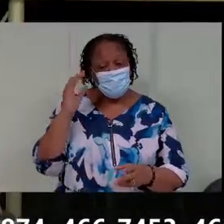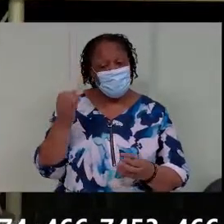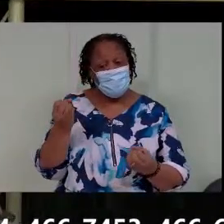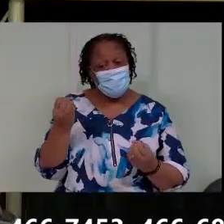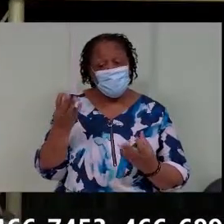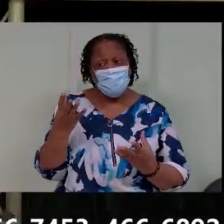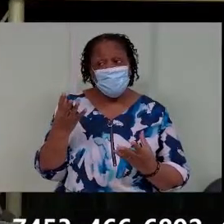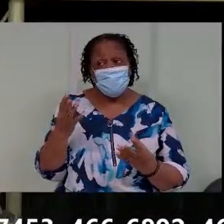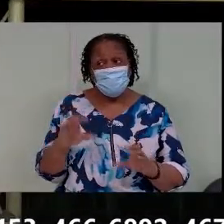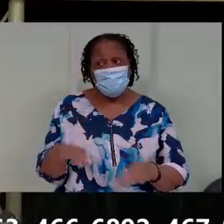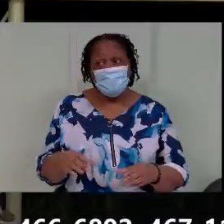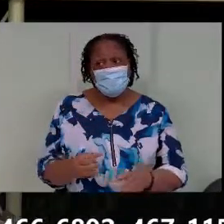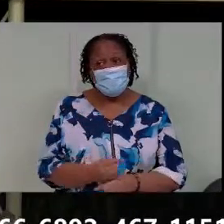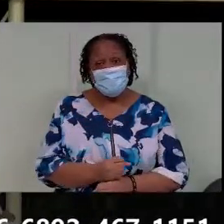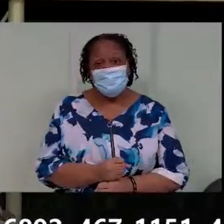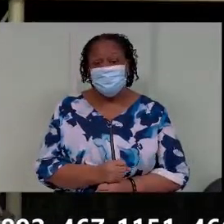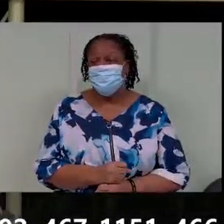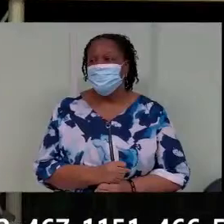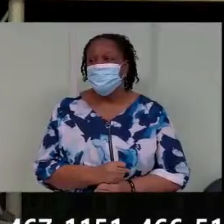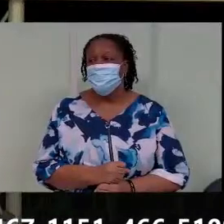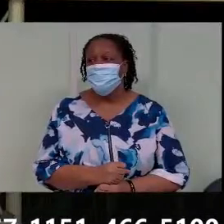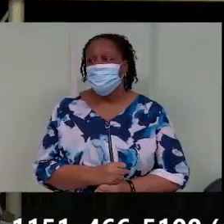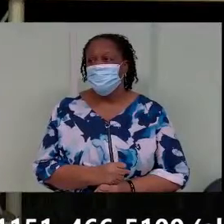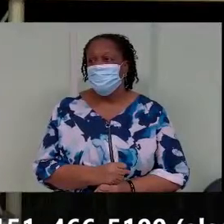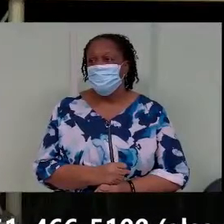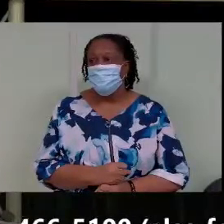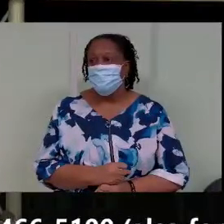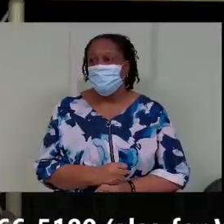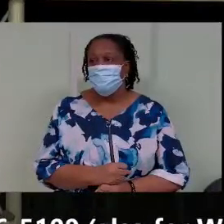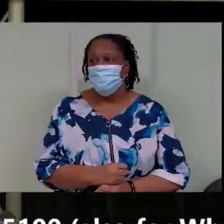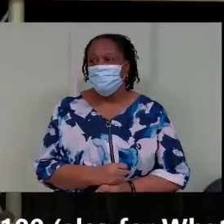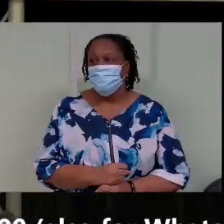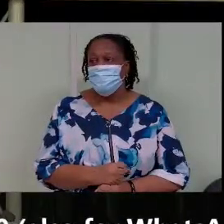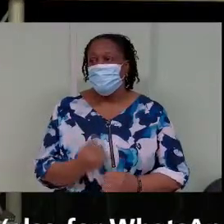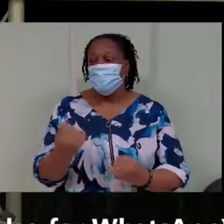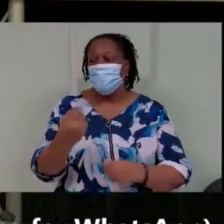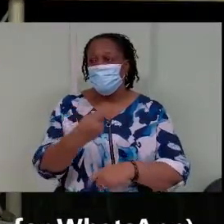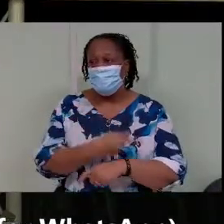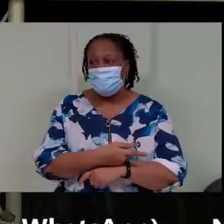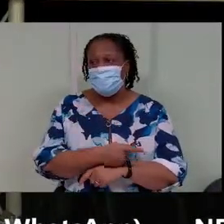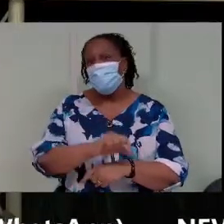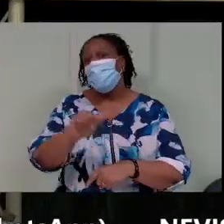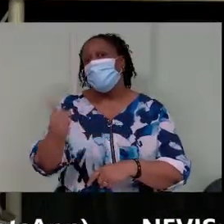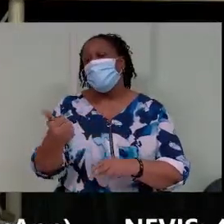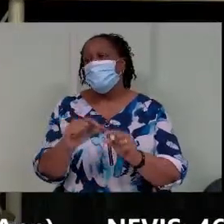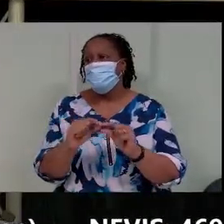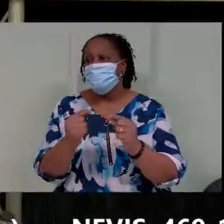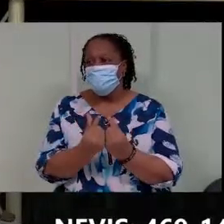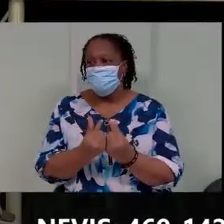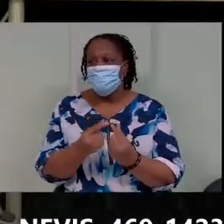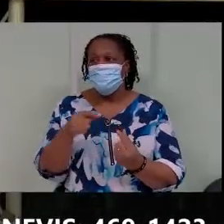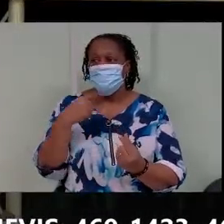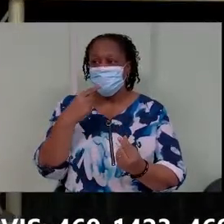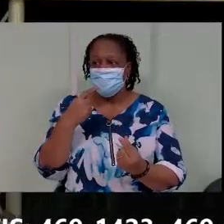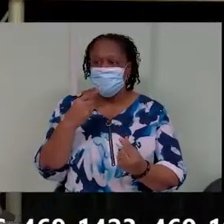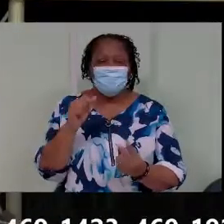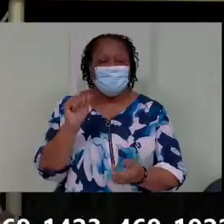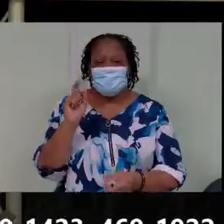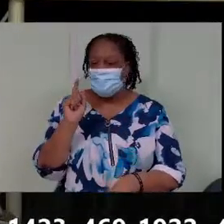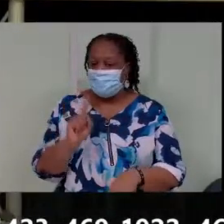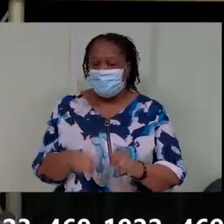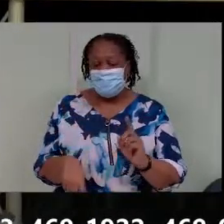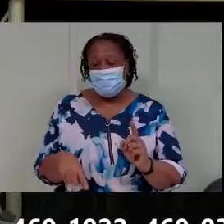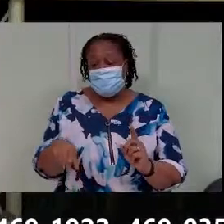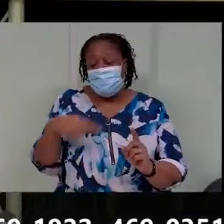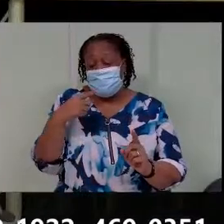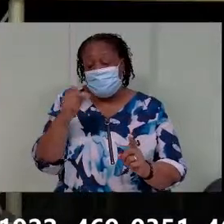However, just today, the National Institute of Health came out saying that they cannot either support or refute the use